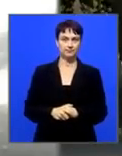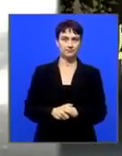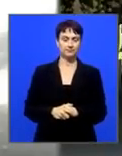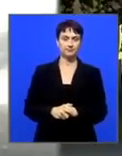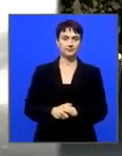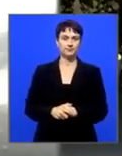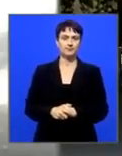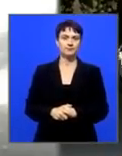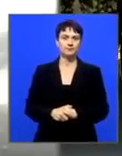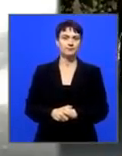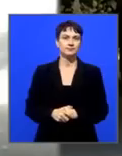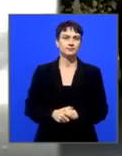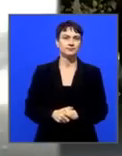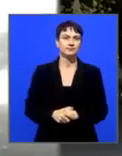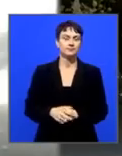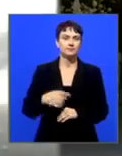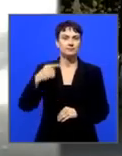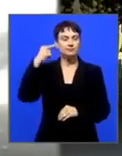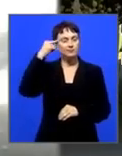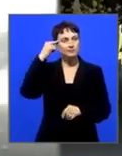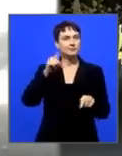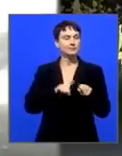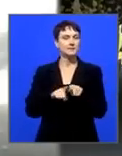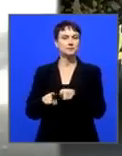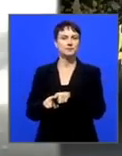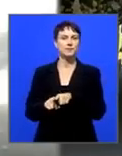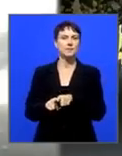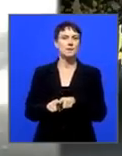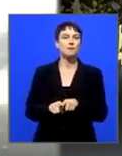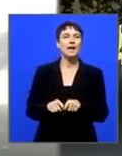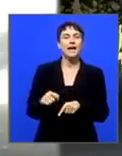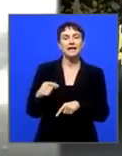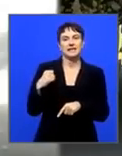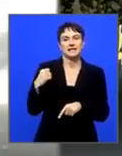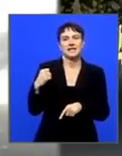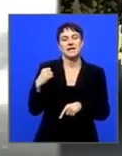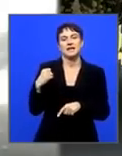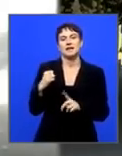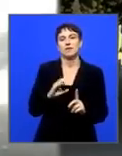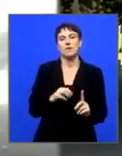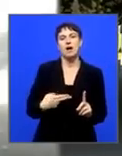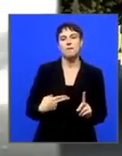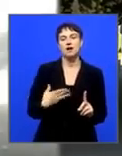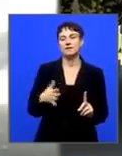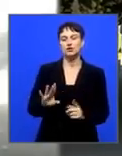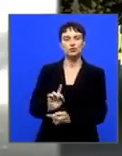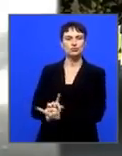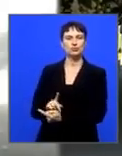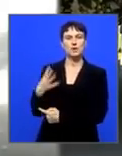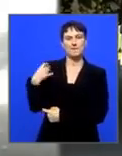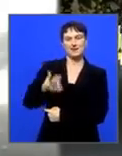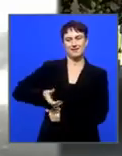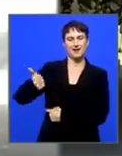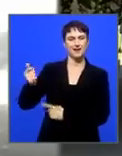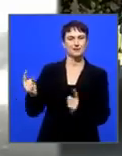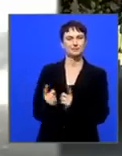Look, I remember yesterday chatting to one of the ministers who were,